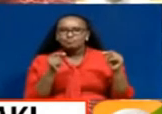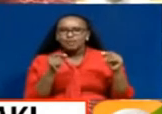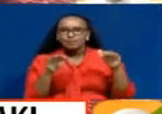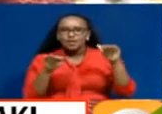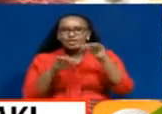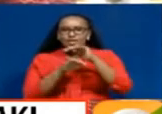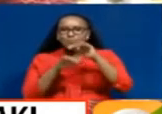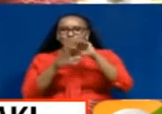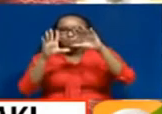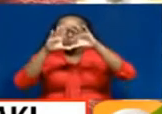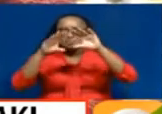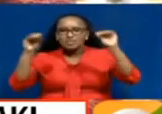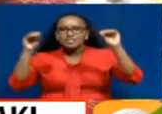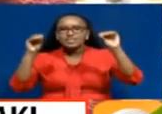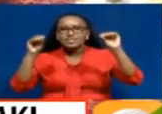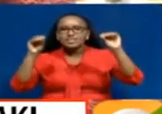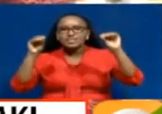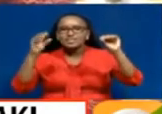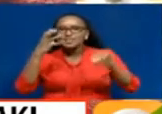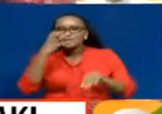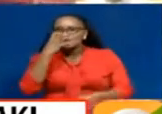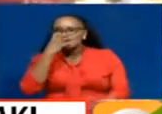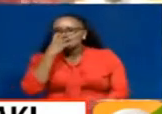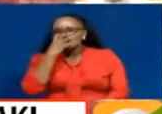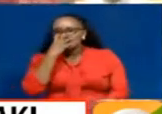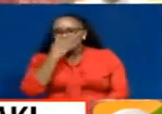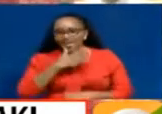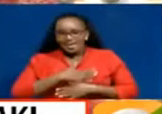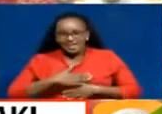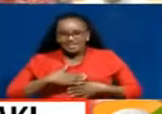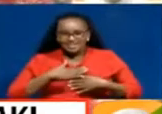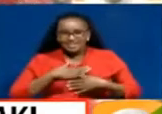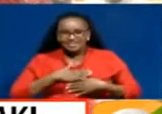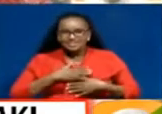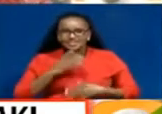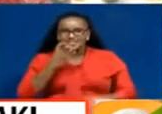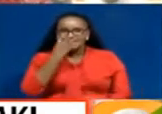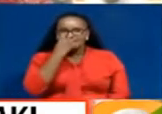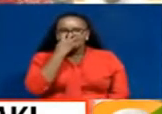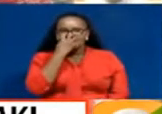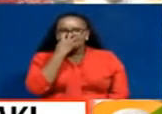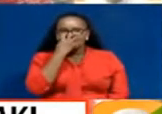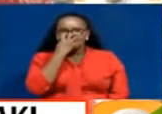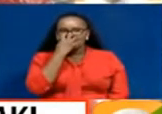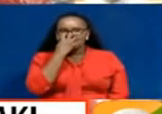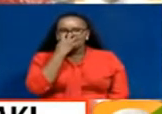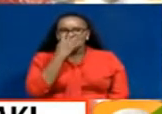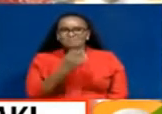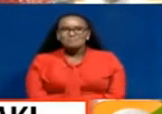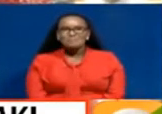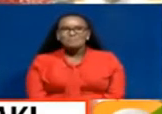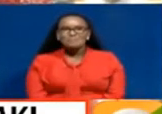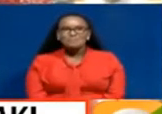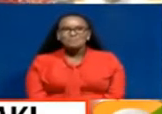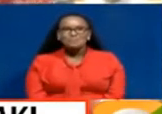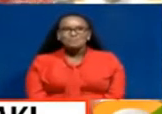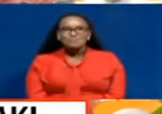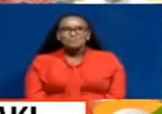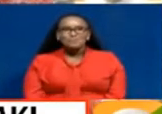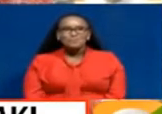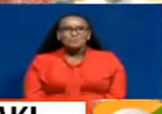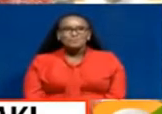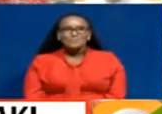our Deputy President, His Excellency, Honorable William Samoei